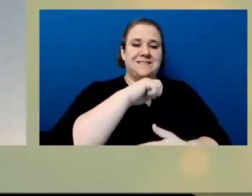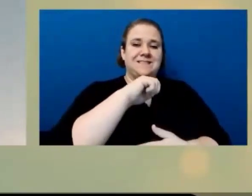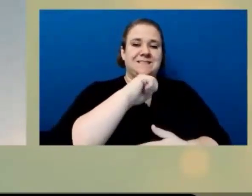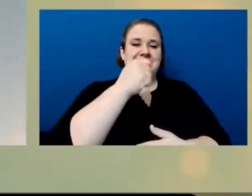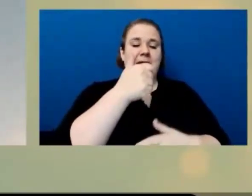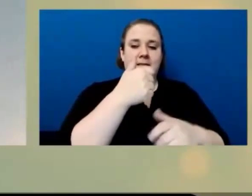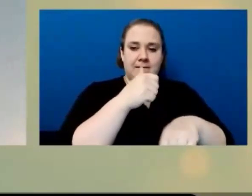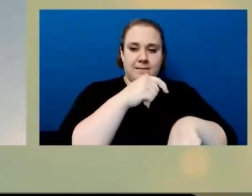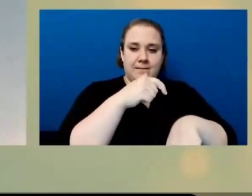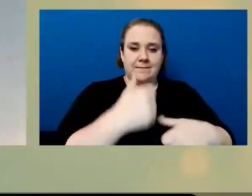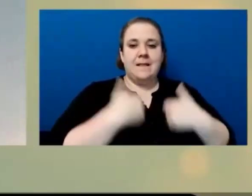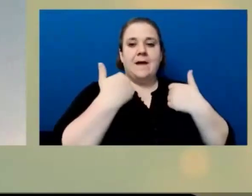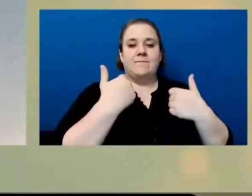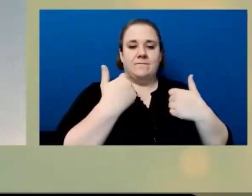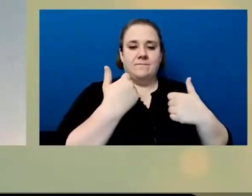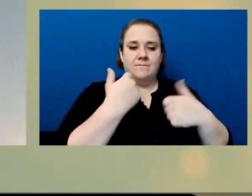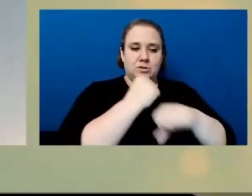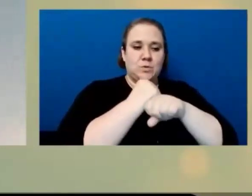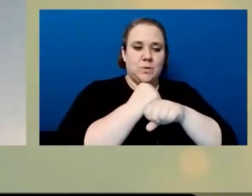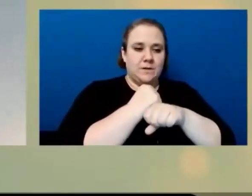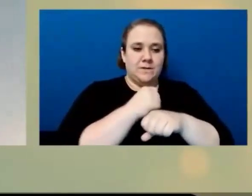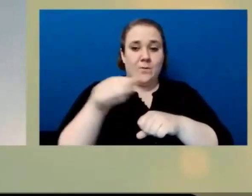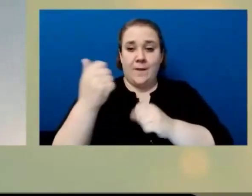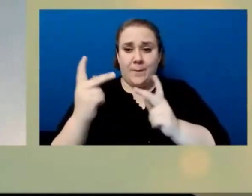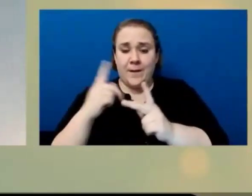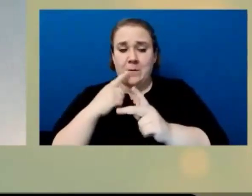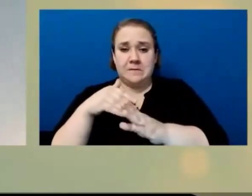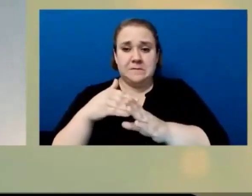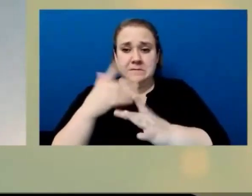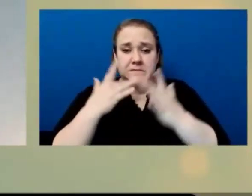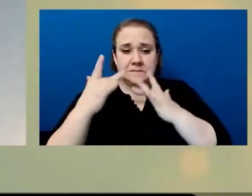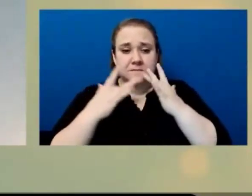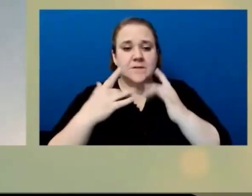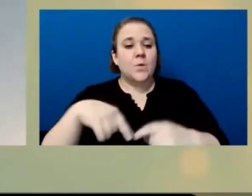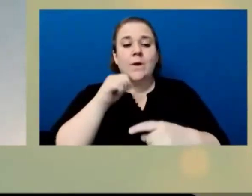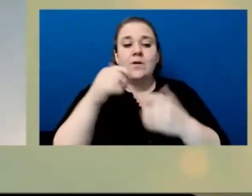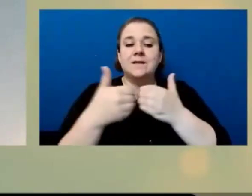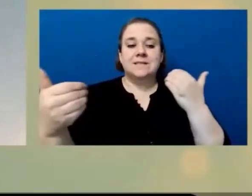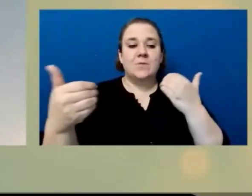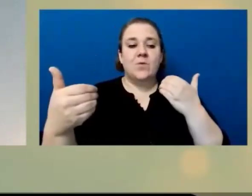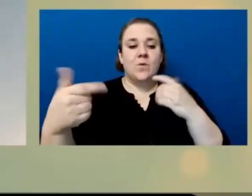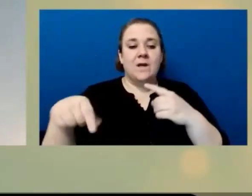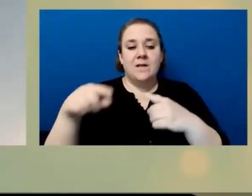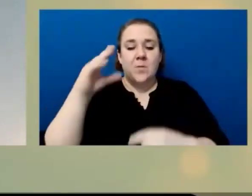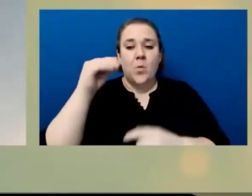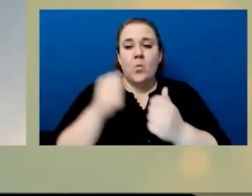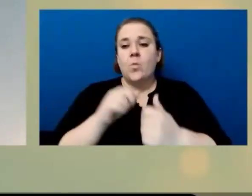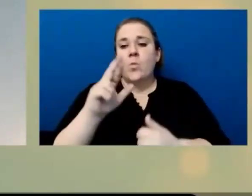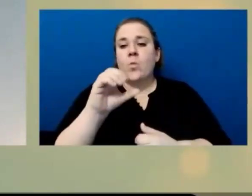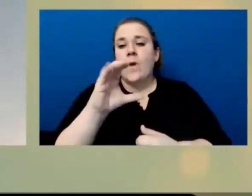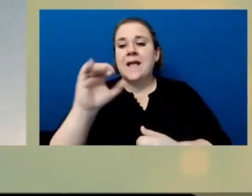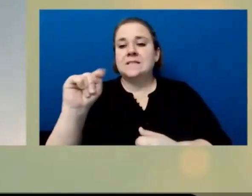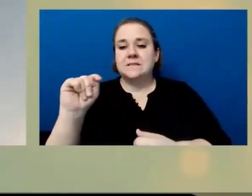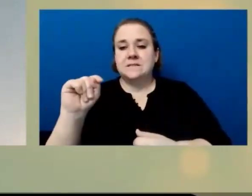Or from the casual, vast cruelty of the truly powerful, we are not separate.